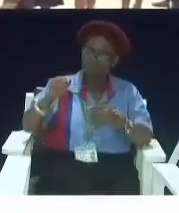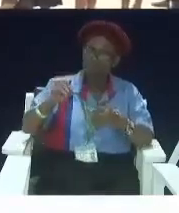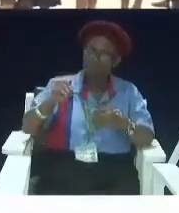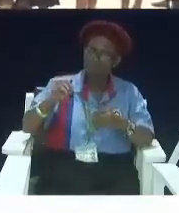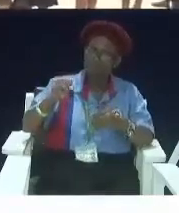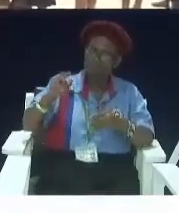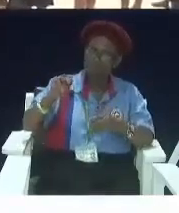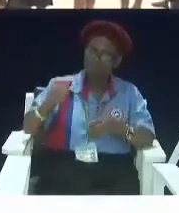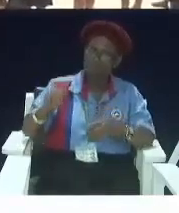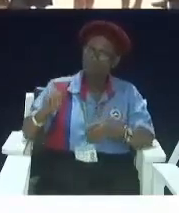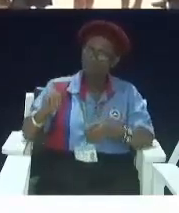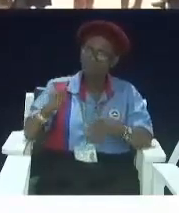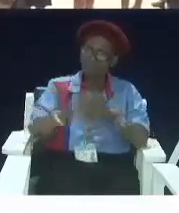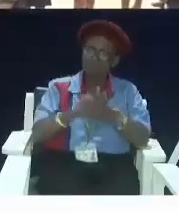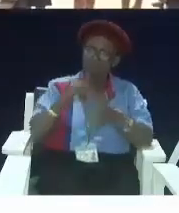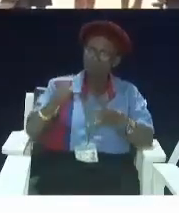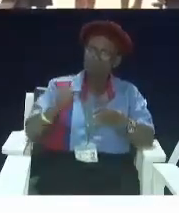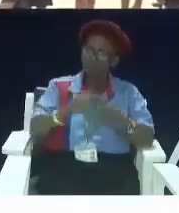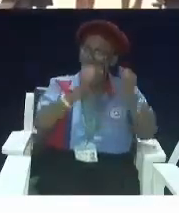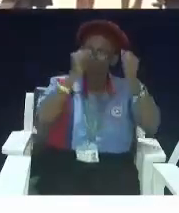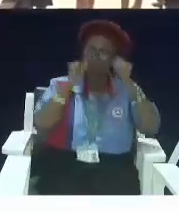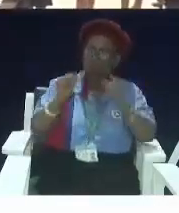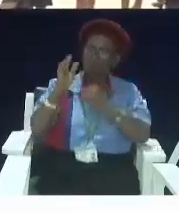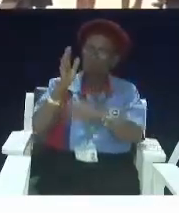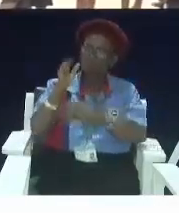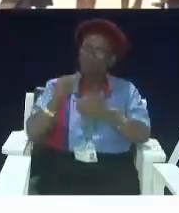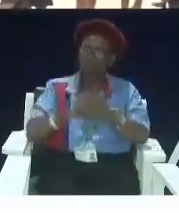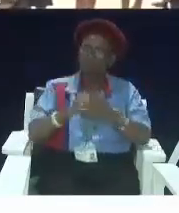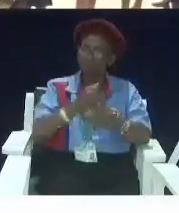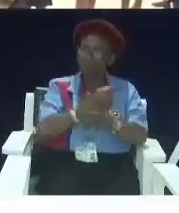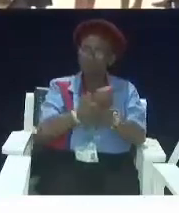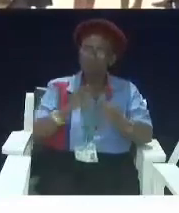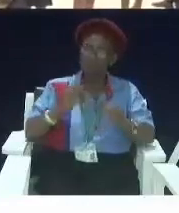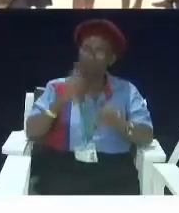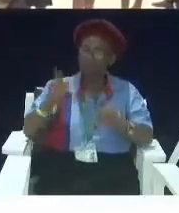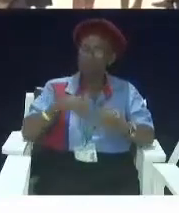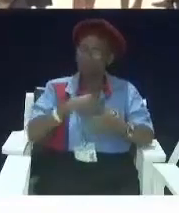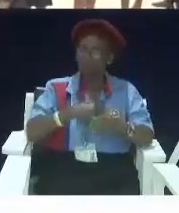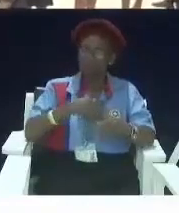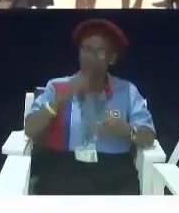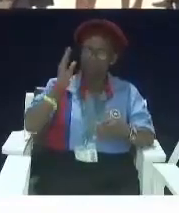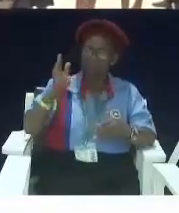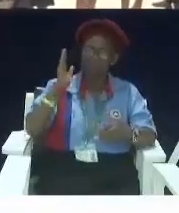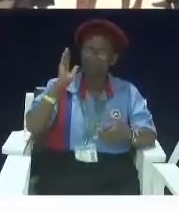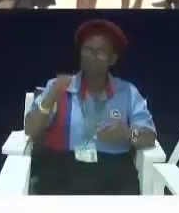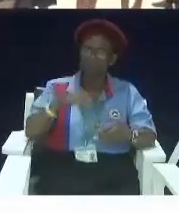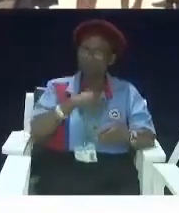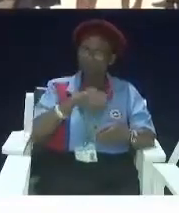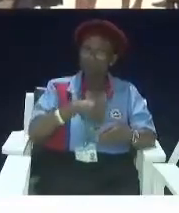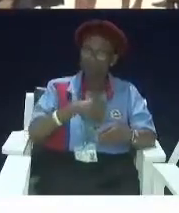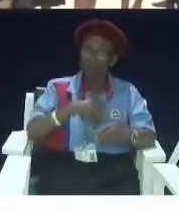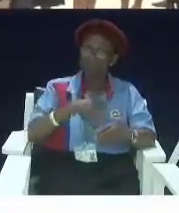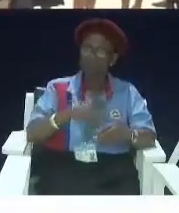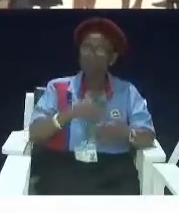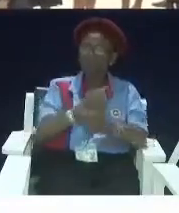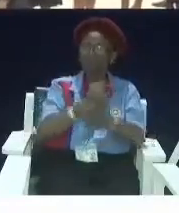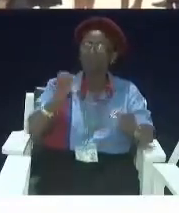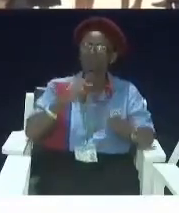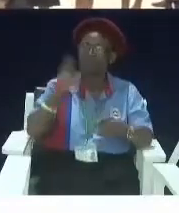saved our souls will save their own souls also. Let's pray for them. And